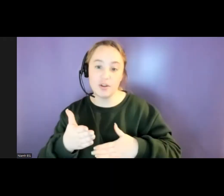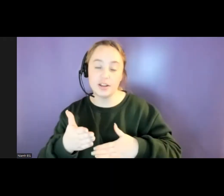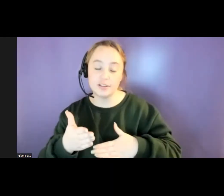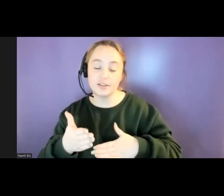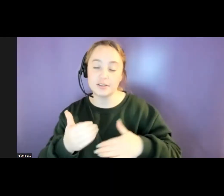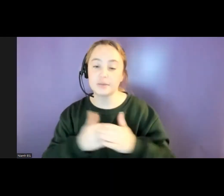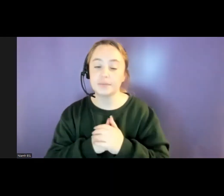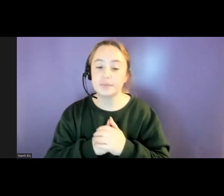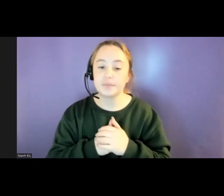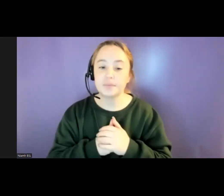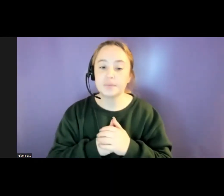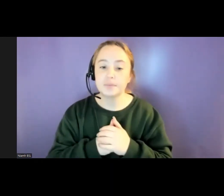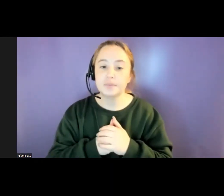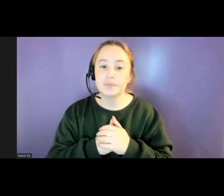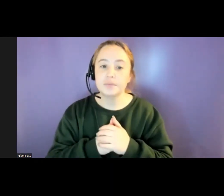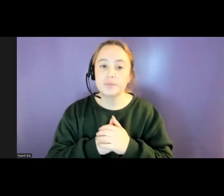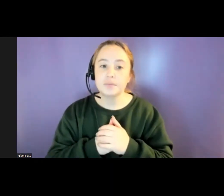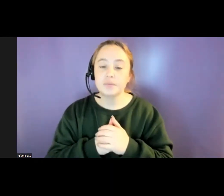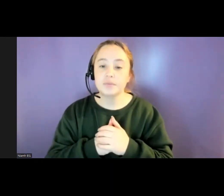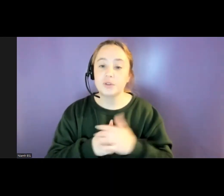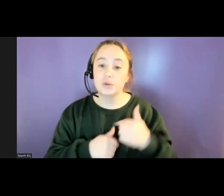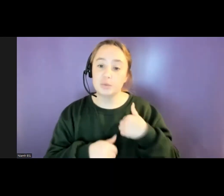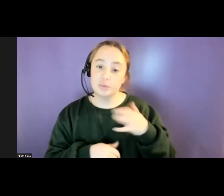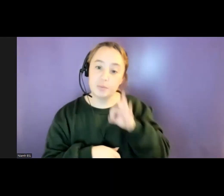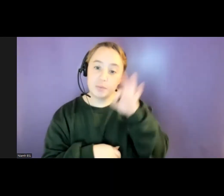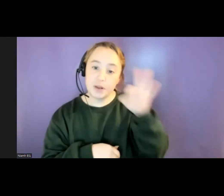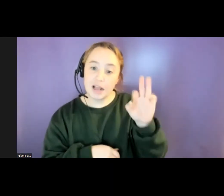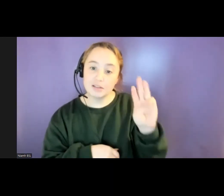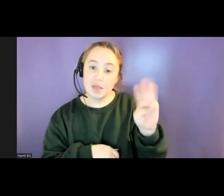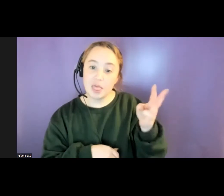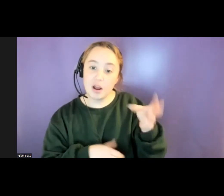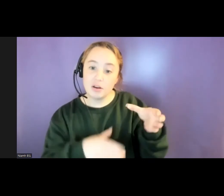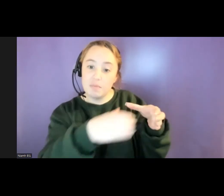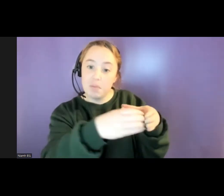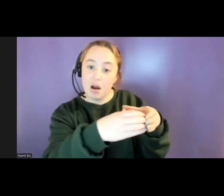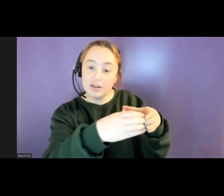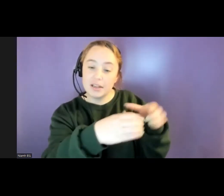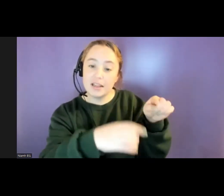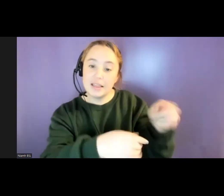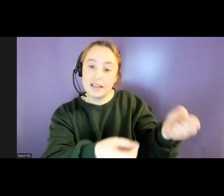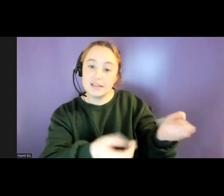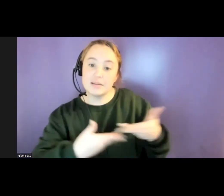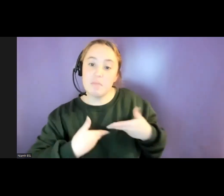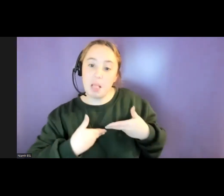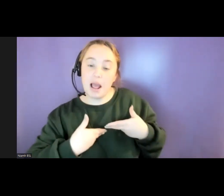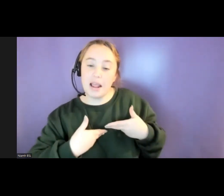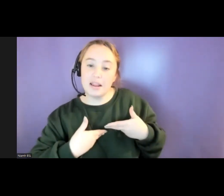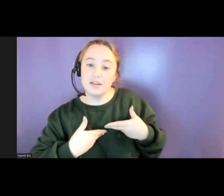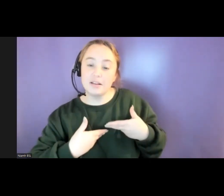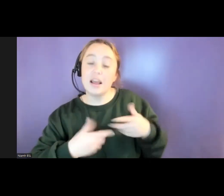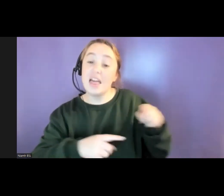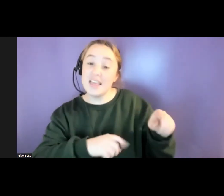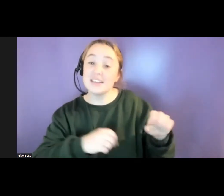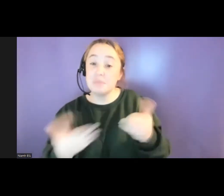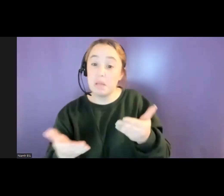And because we have went to a third party that does supply this for a variety of airports, they have been able to